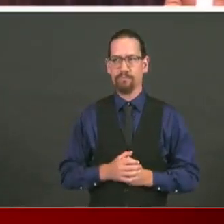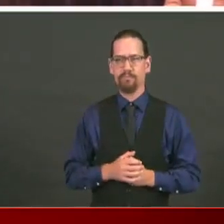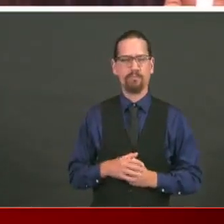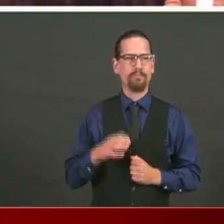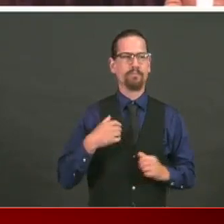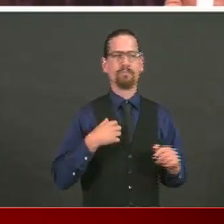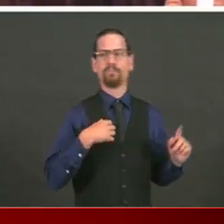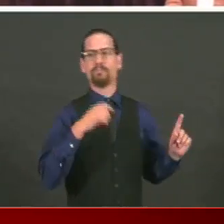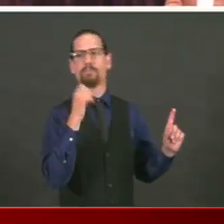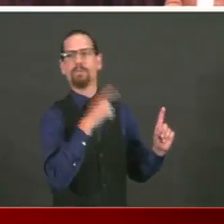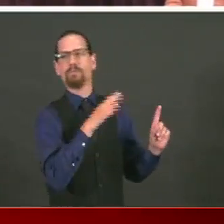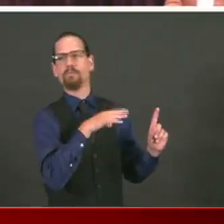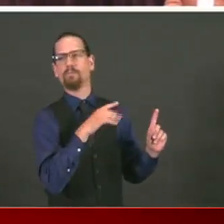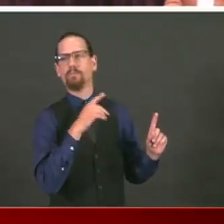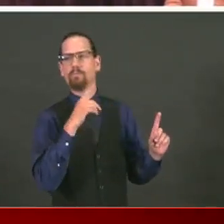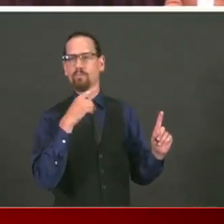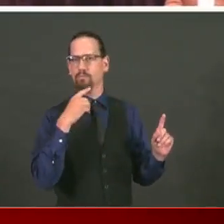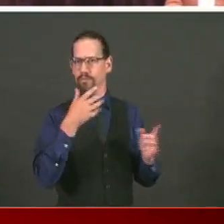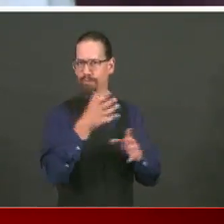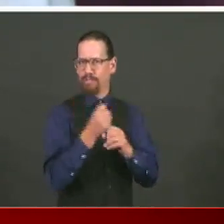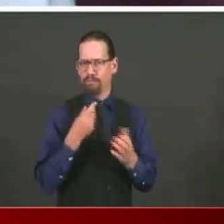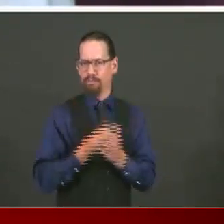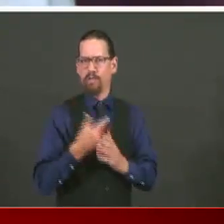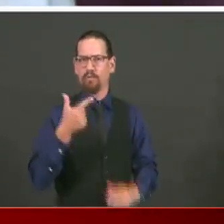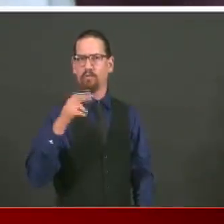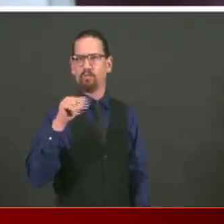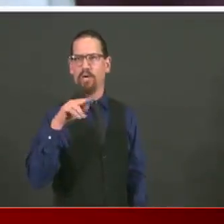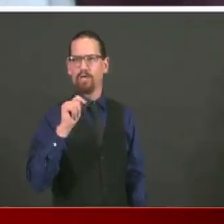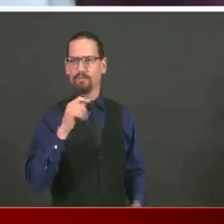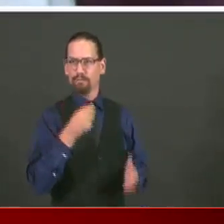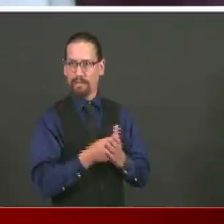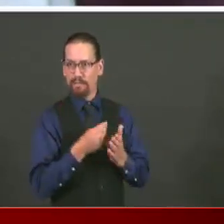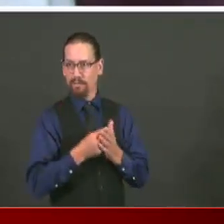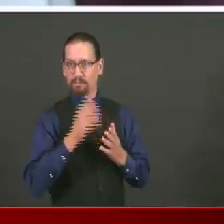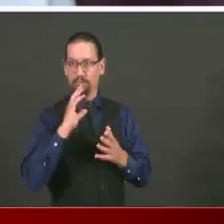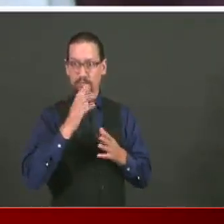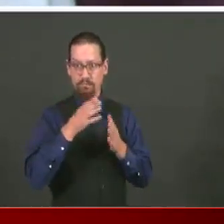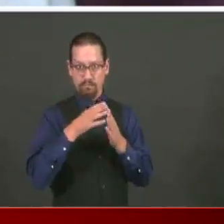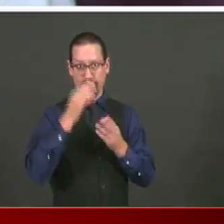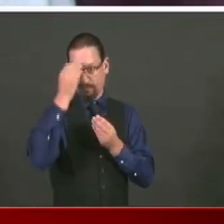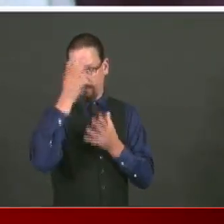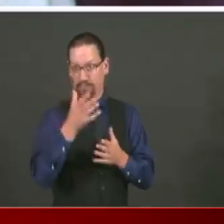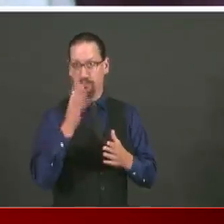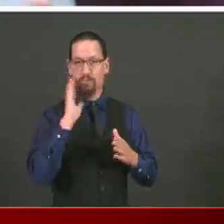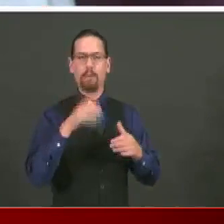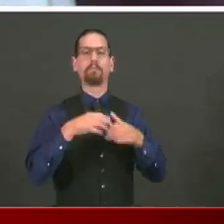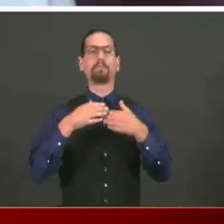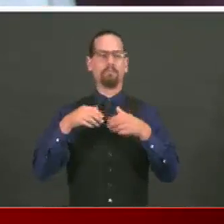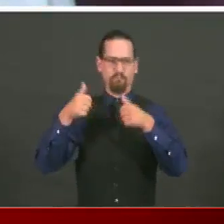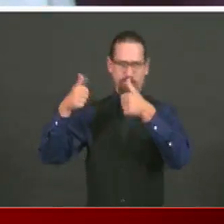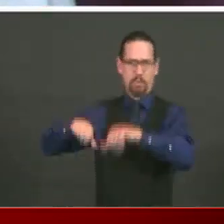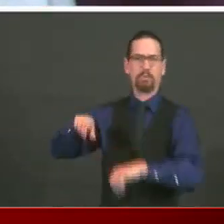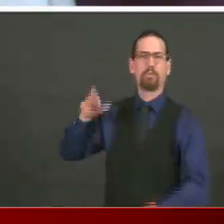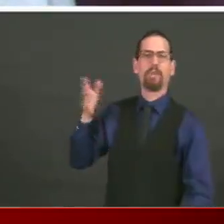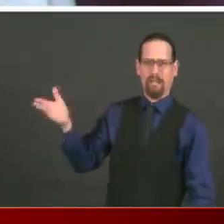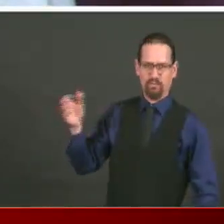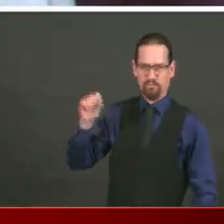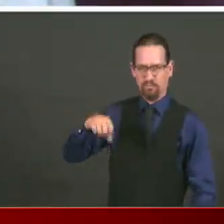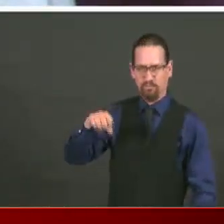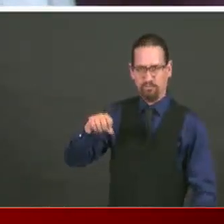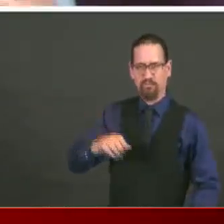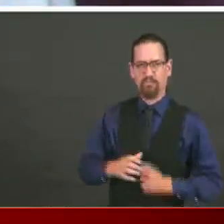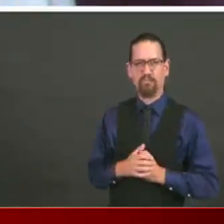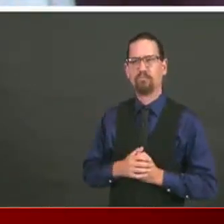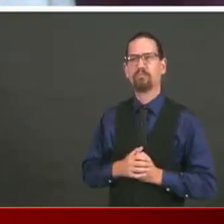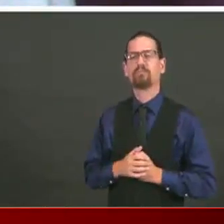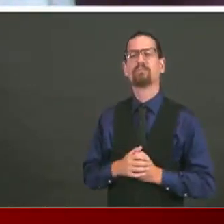grants? Some information will be public and some is proprietary and will not. So, and we can answer that more thoroughly, but we've already